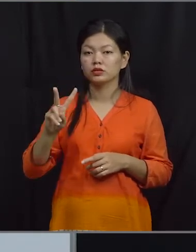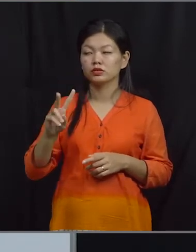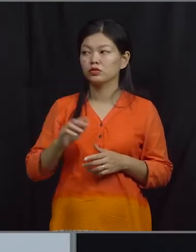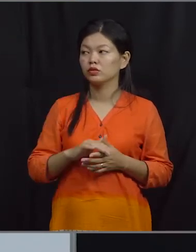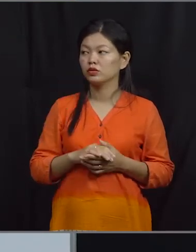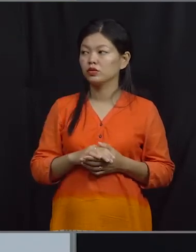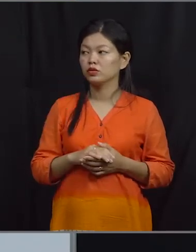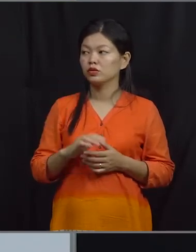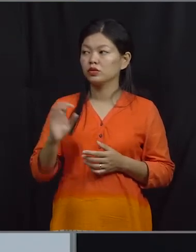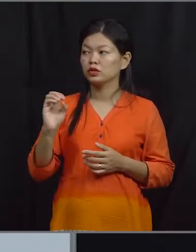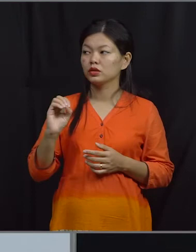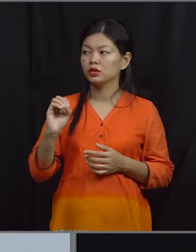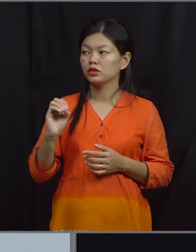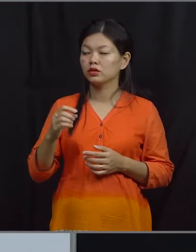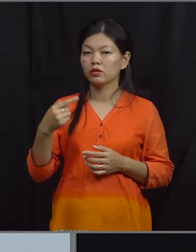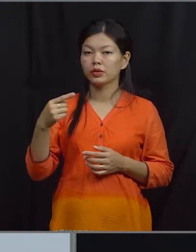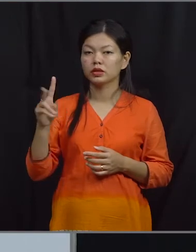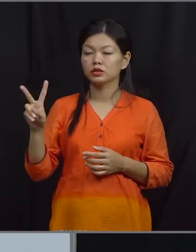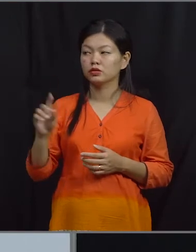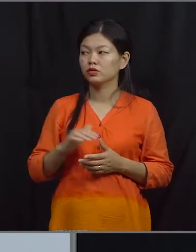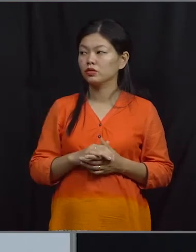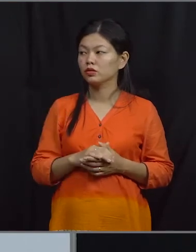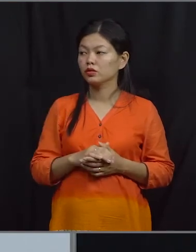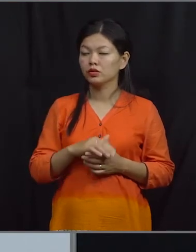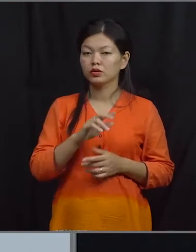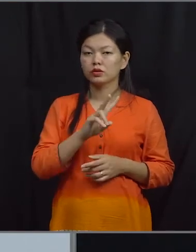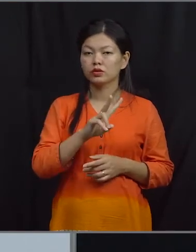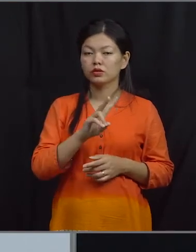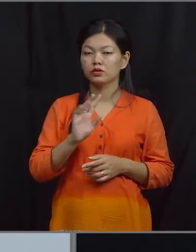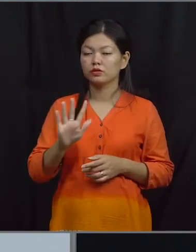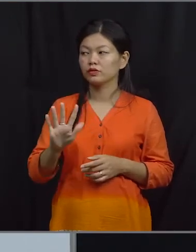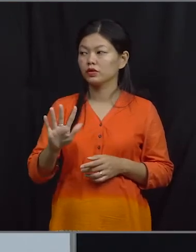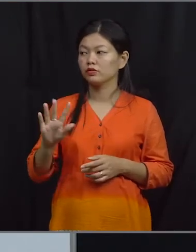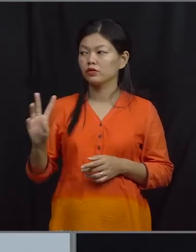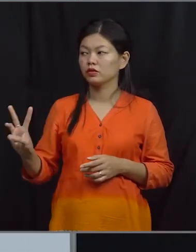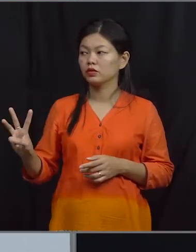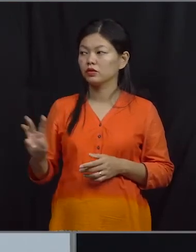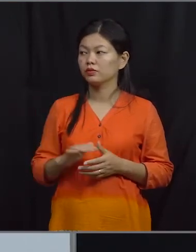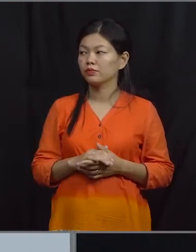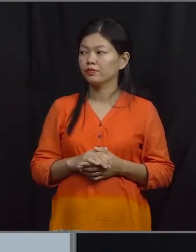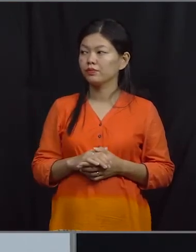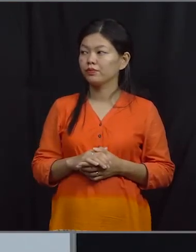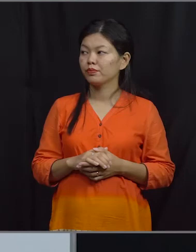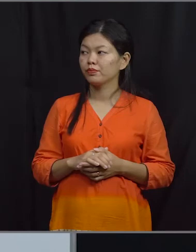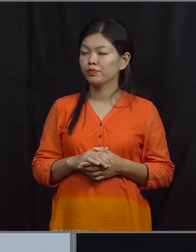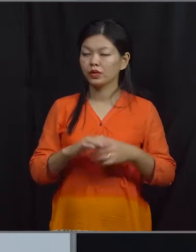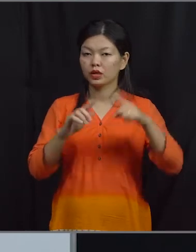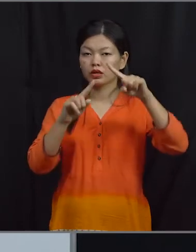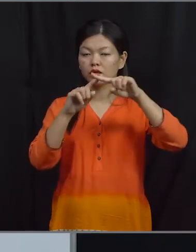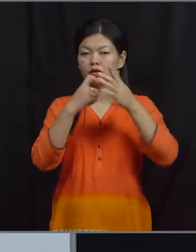2 0 minus 2 2 5 3. If you take the